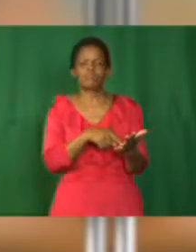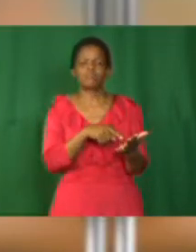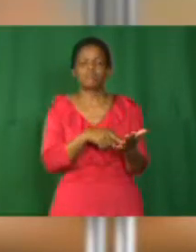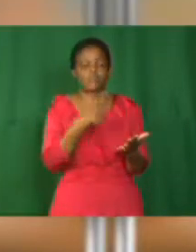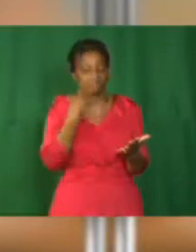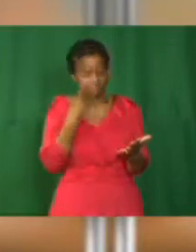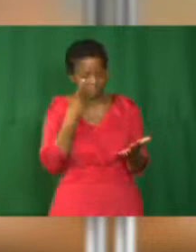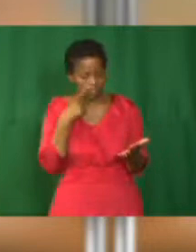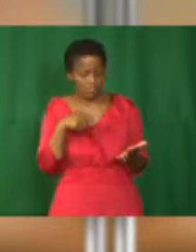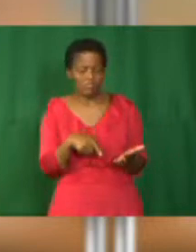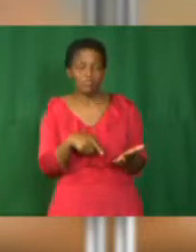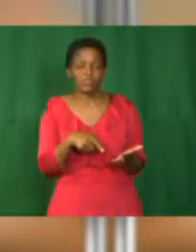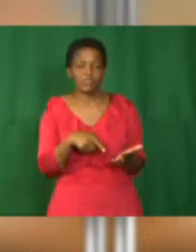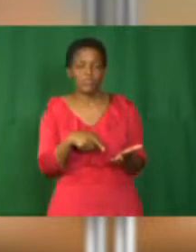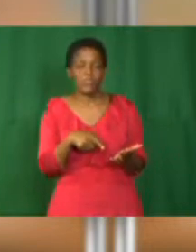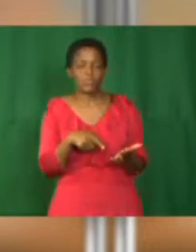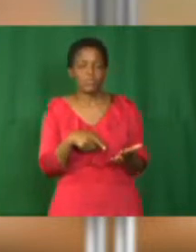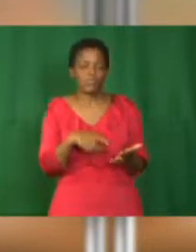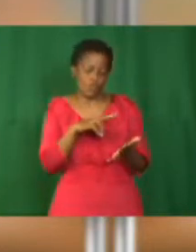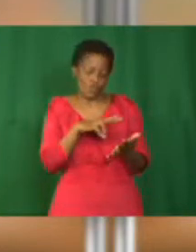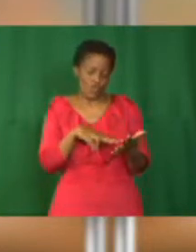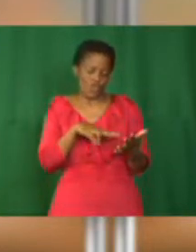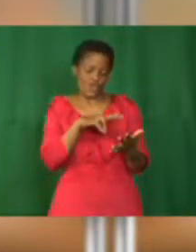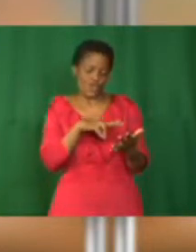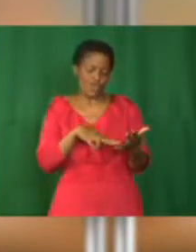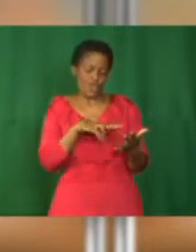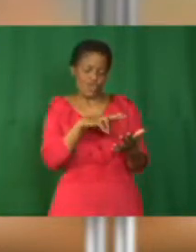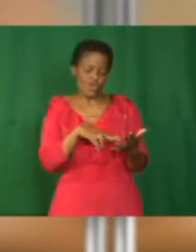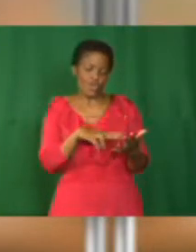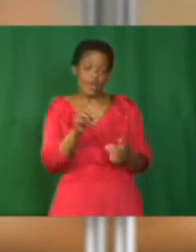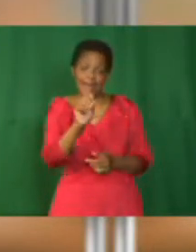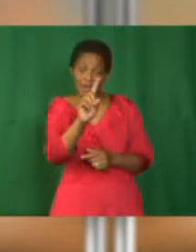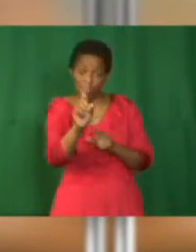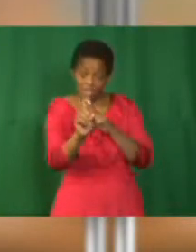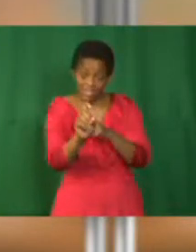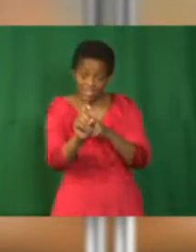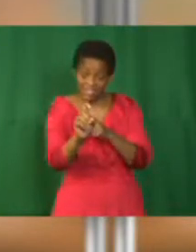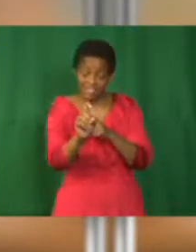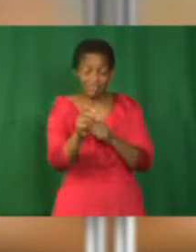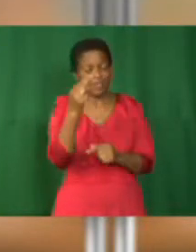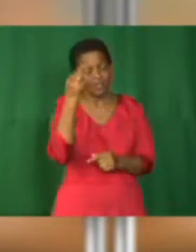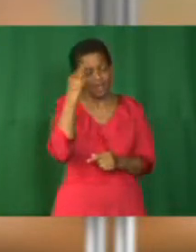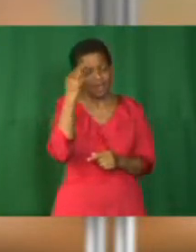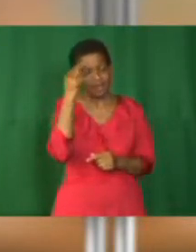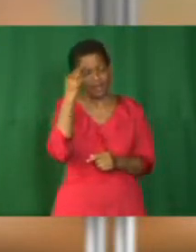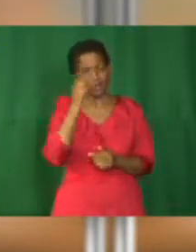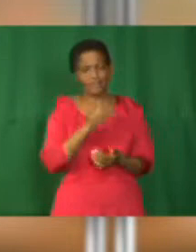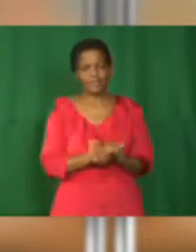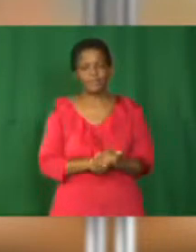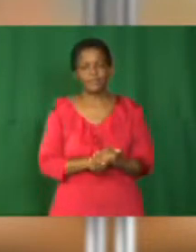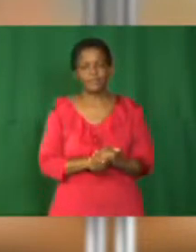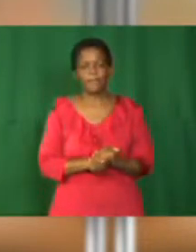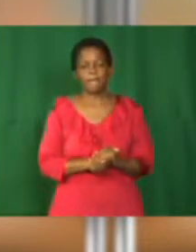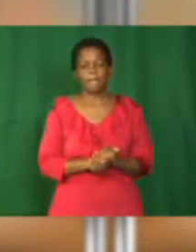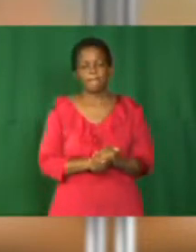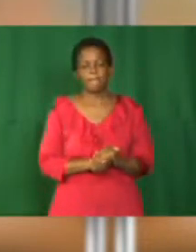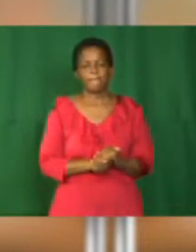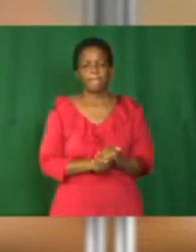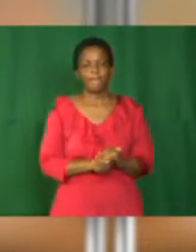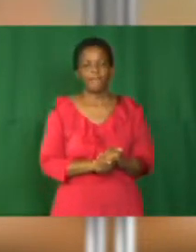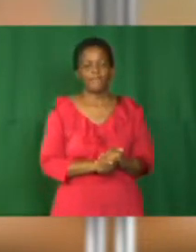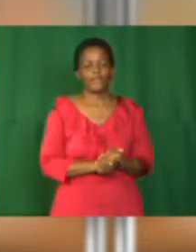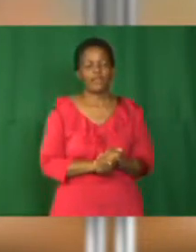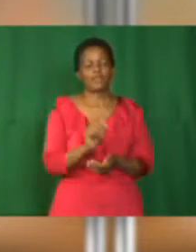give yourself enough time to read the questions and understand them. And then when it comes